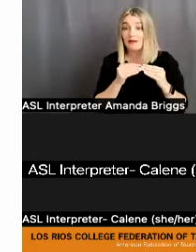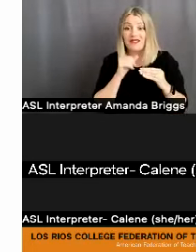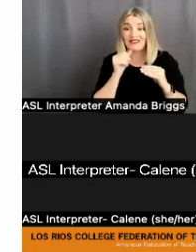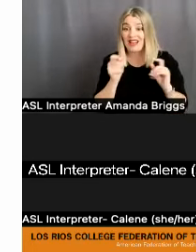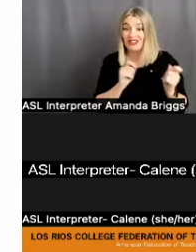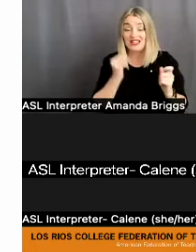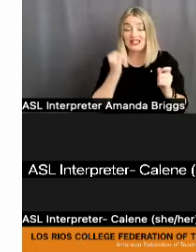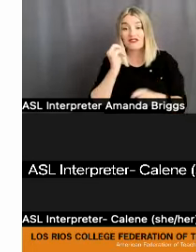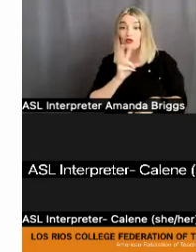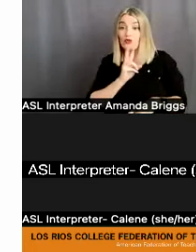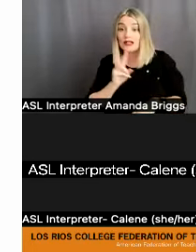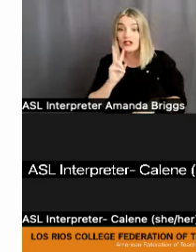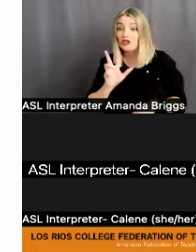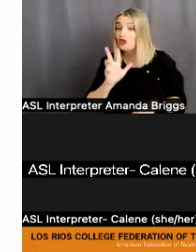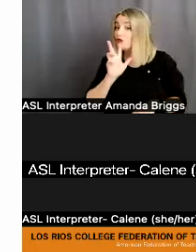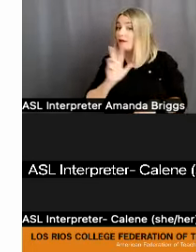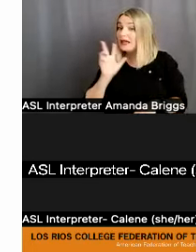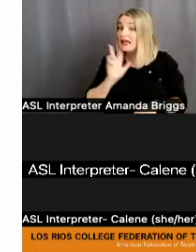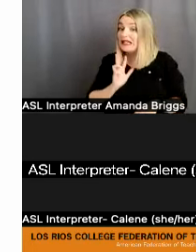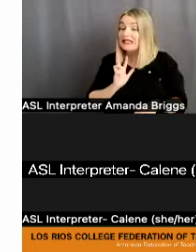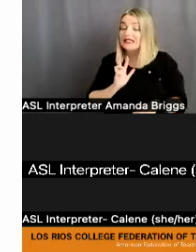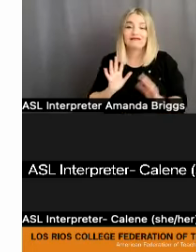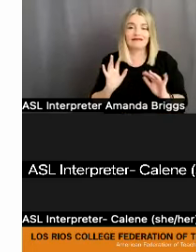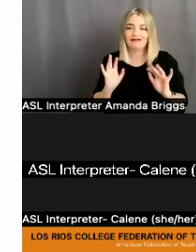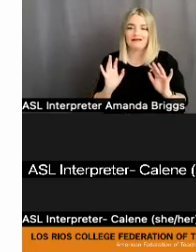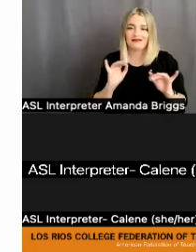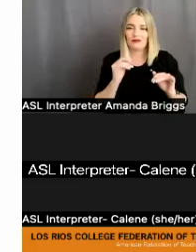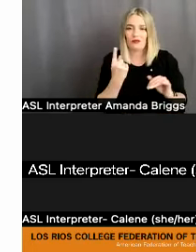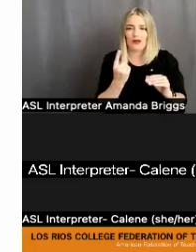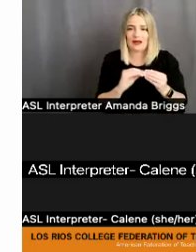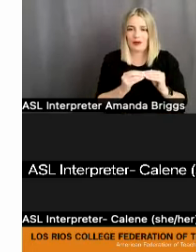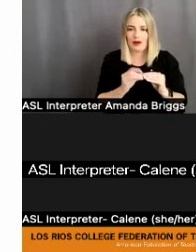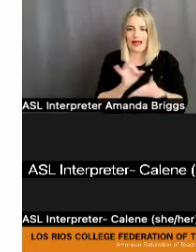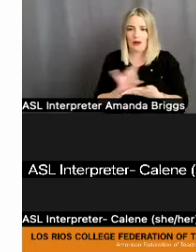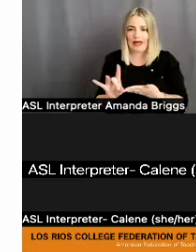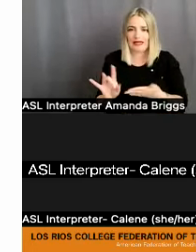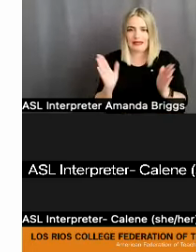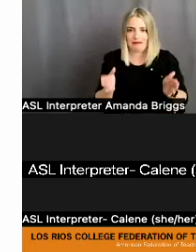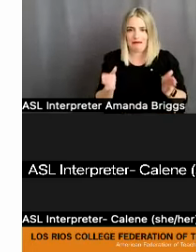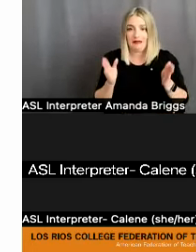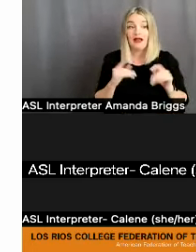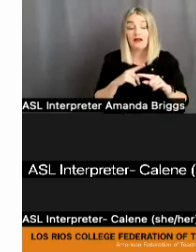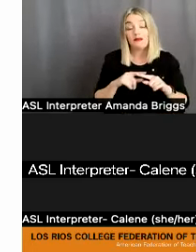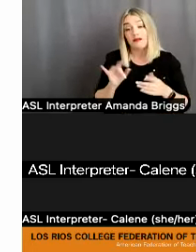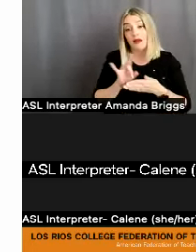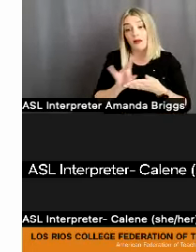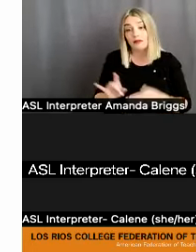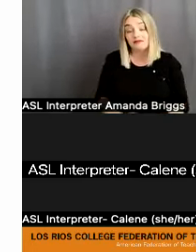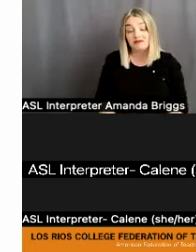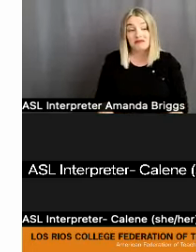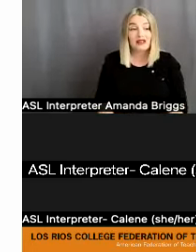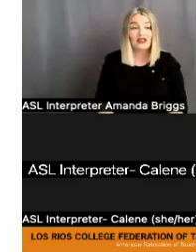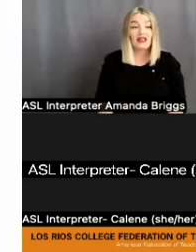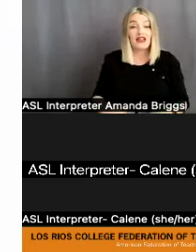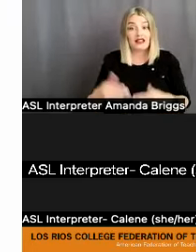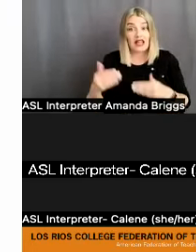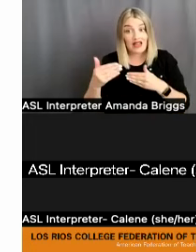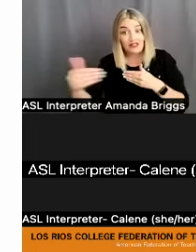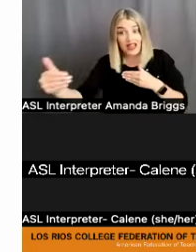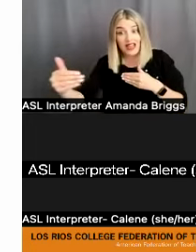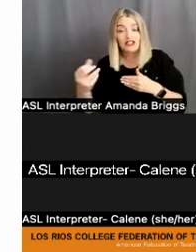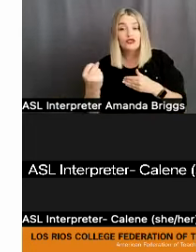have twins or triplets, but it's an 8-week piece here. And then you could, after that, you can use up to